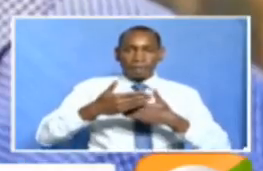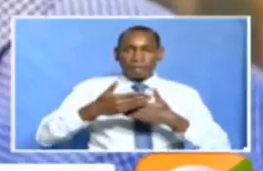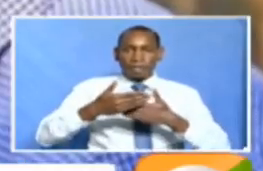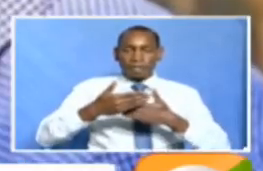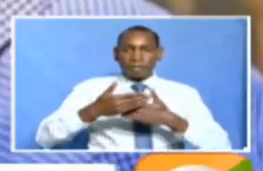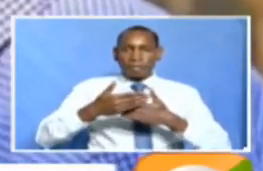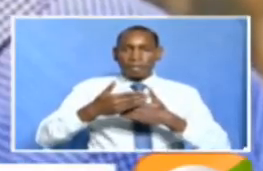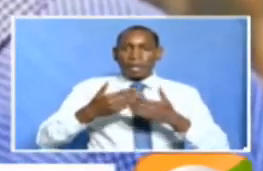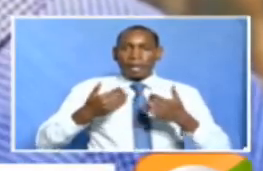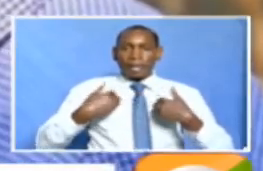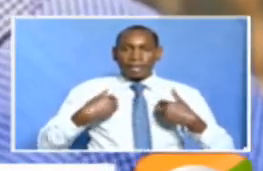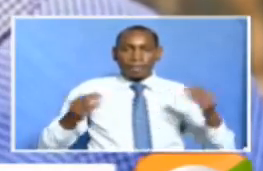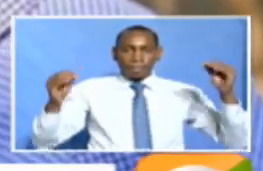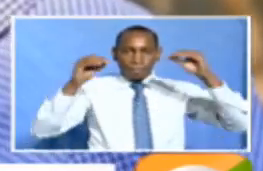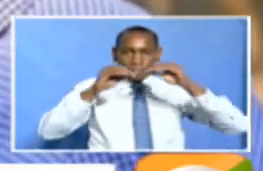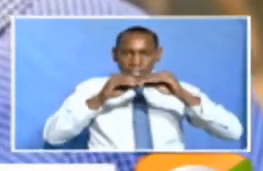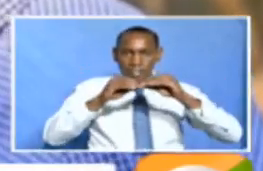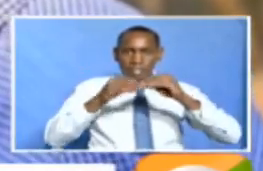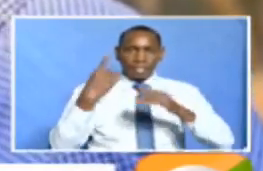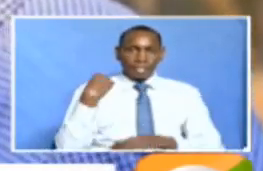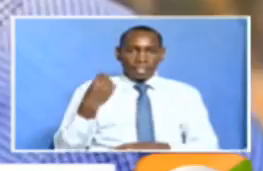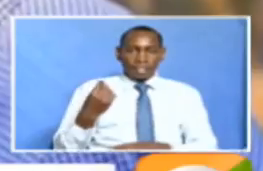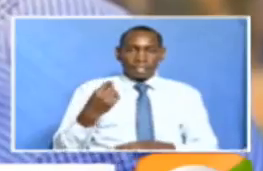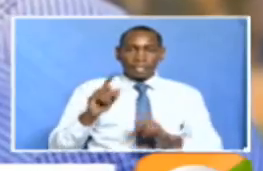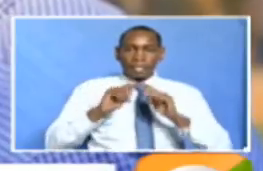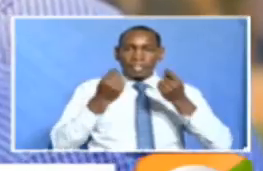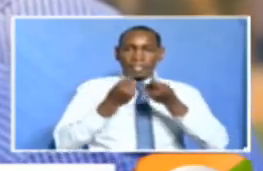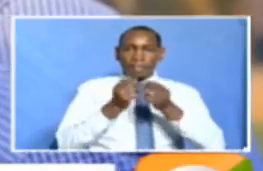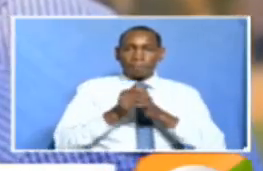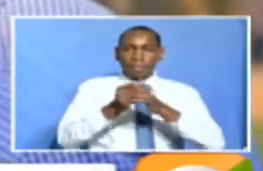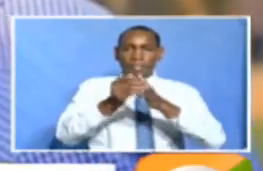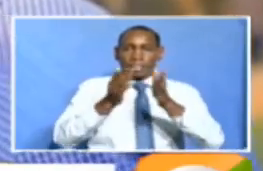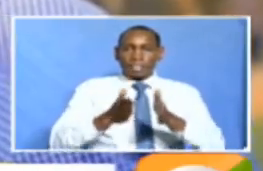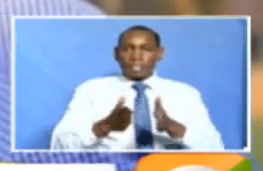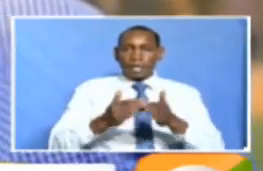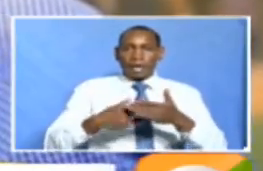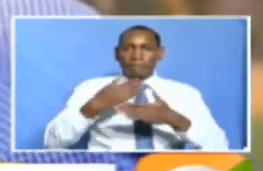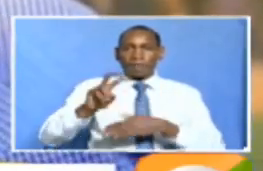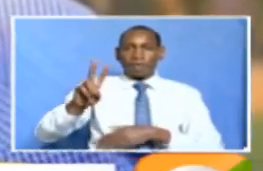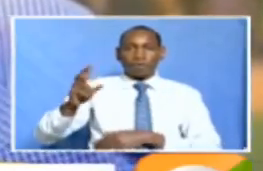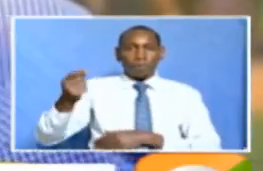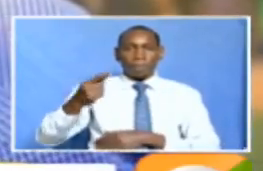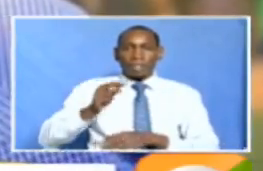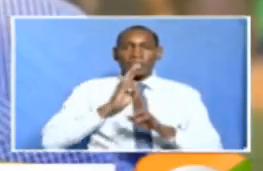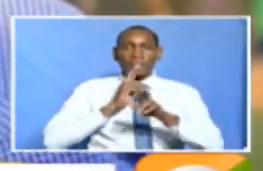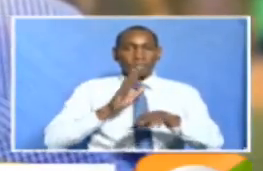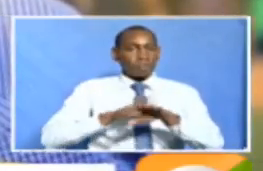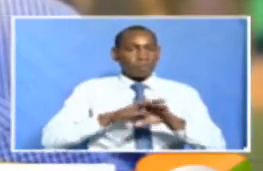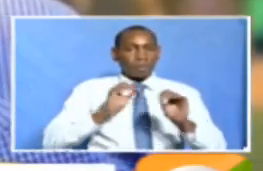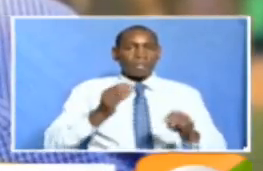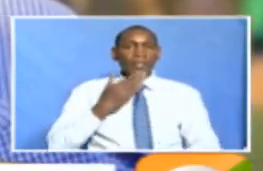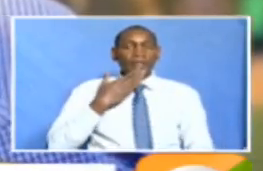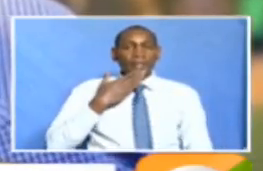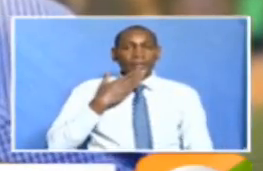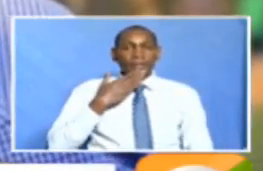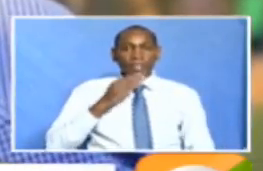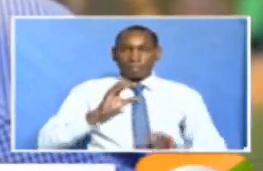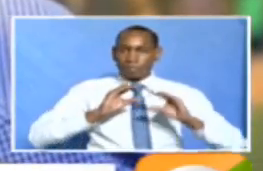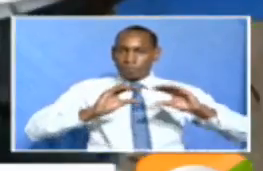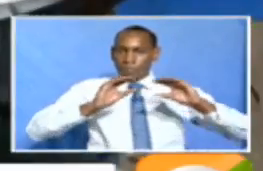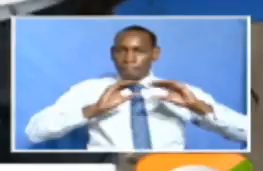for a crisis meeting yesterday by the team's leadership following an unsuccessful 2-month stint as AFC Leopards tactician.